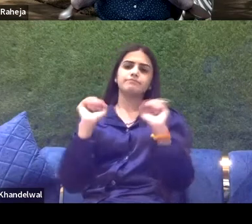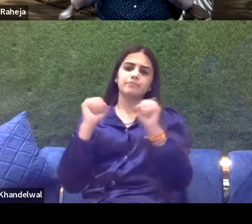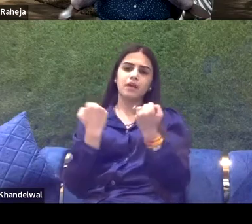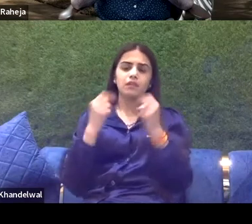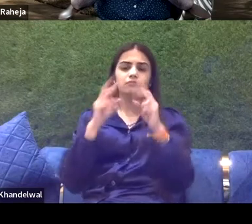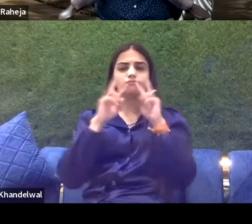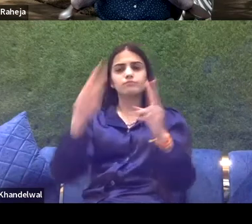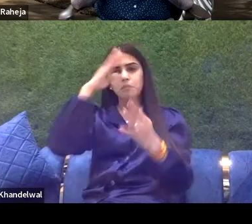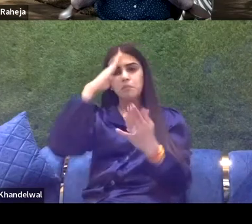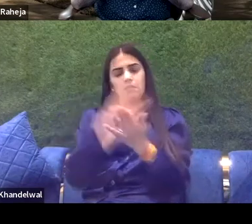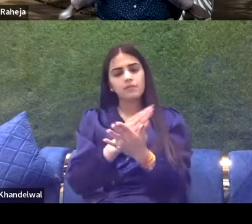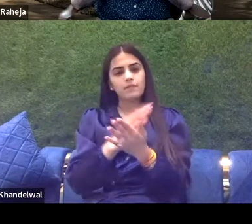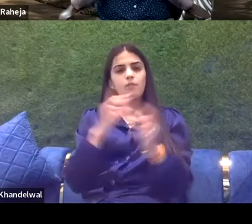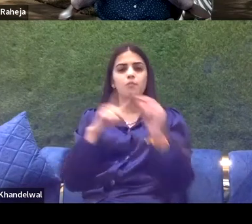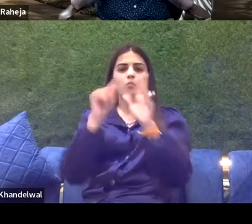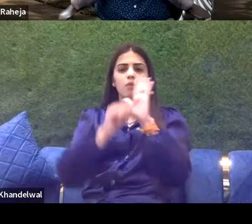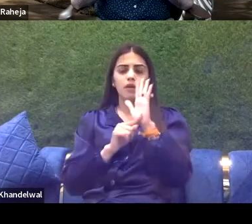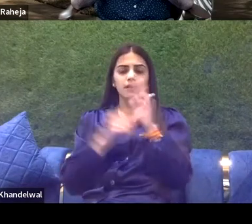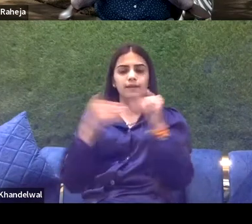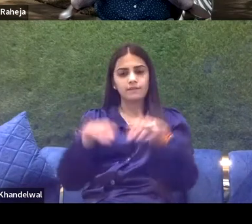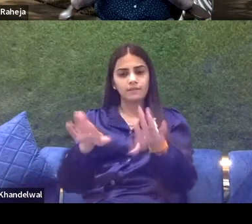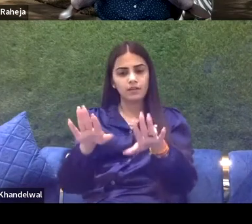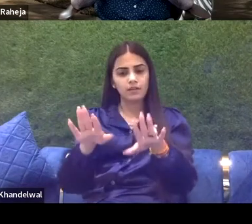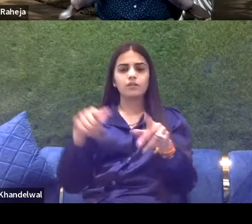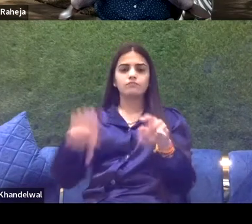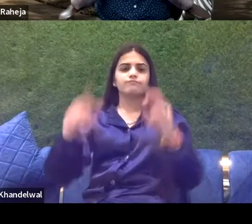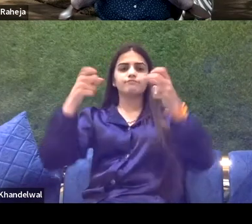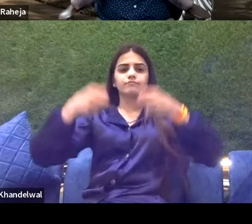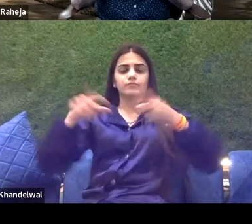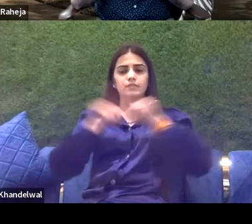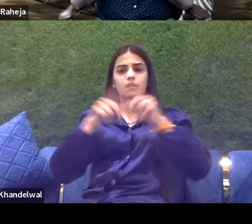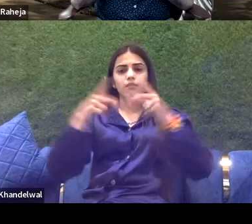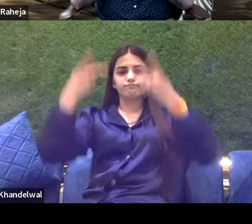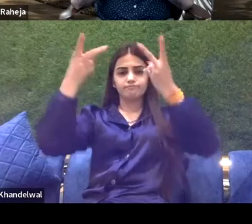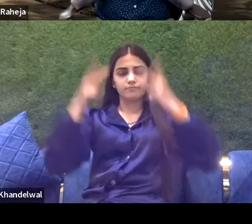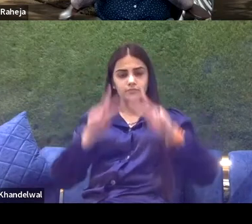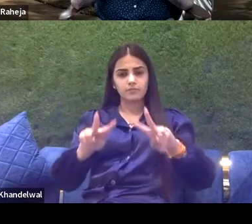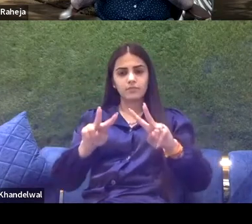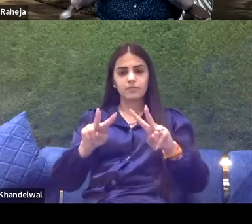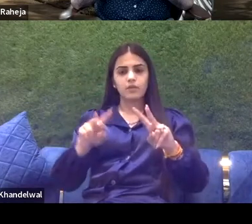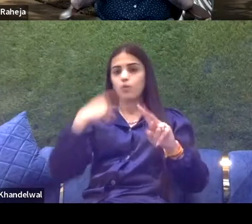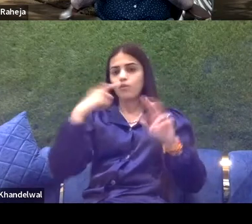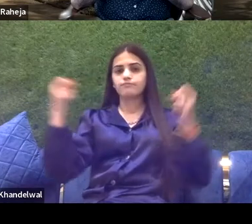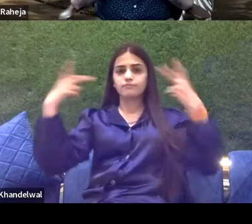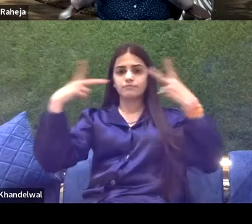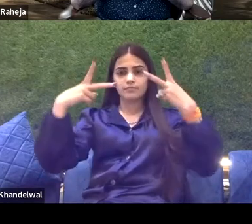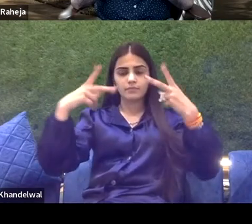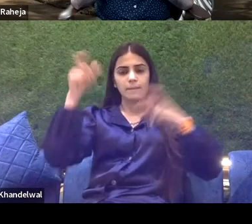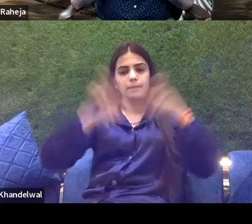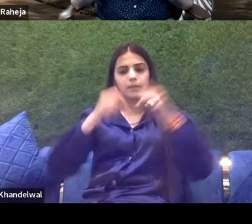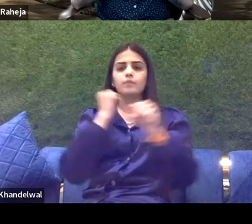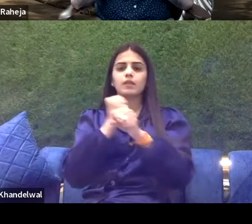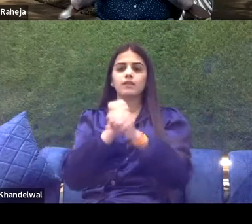is generating political will, and two, about representation of women, particularly women with disabilities in these, levels of governance.